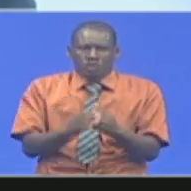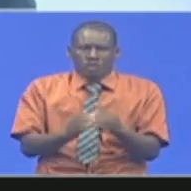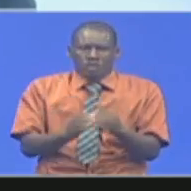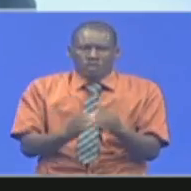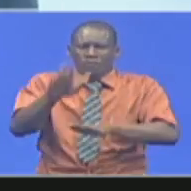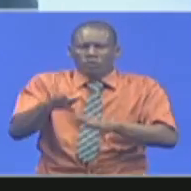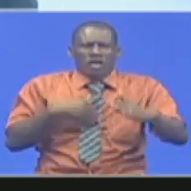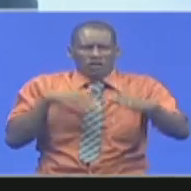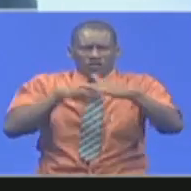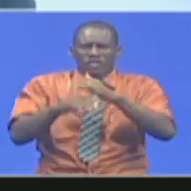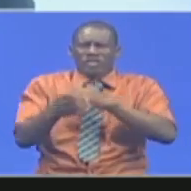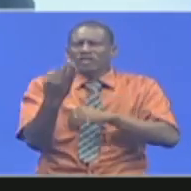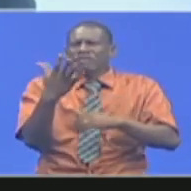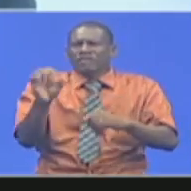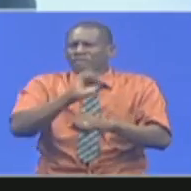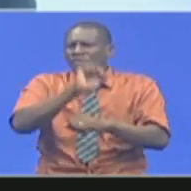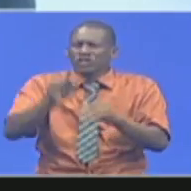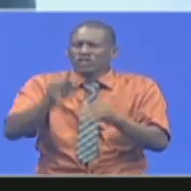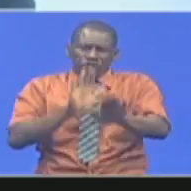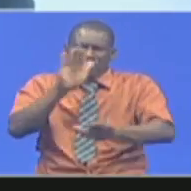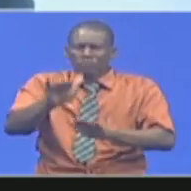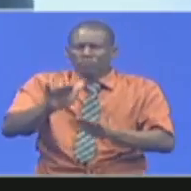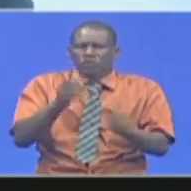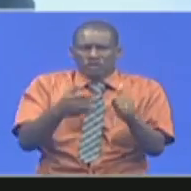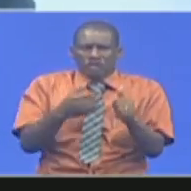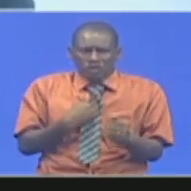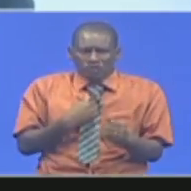accessed 35% of their deposits, which